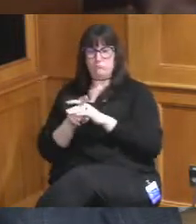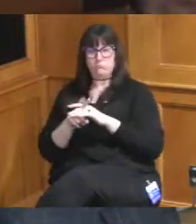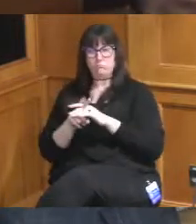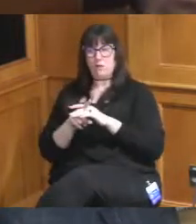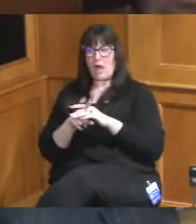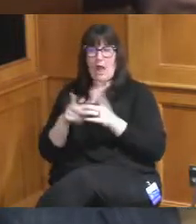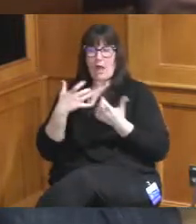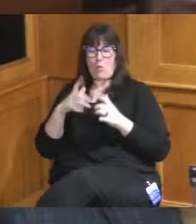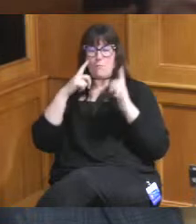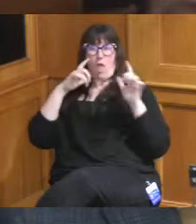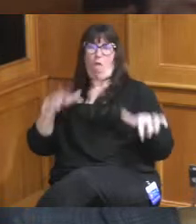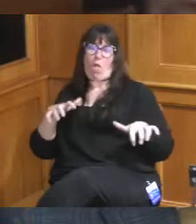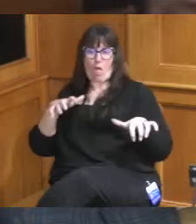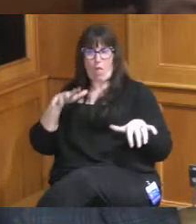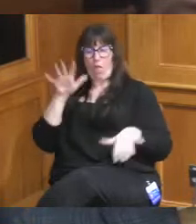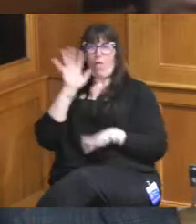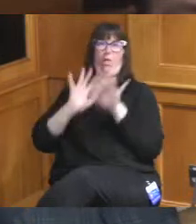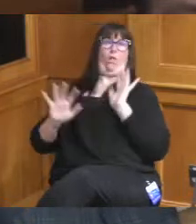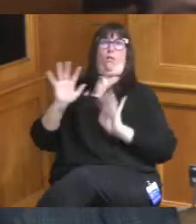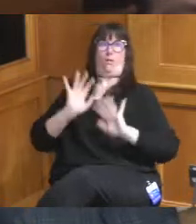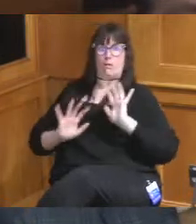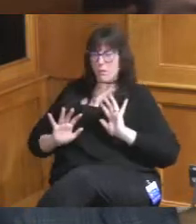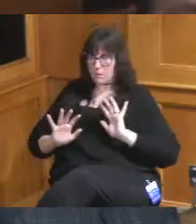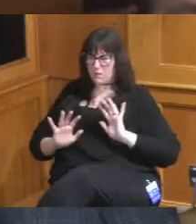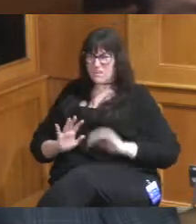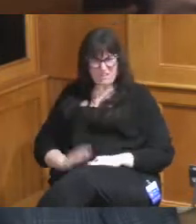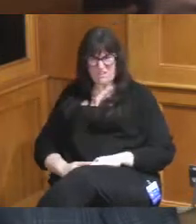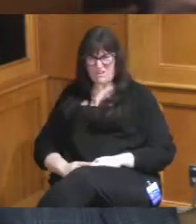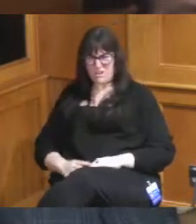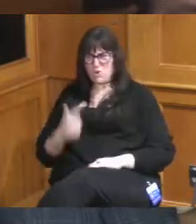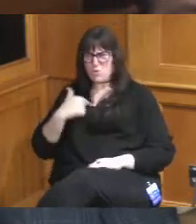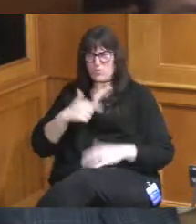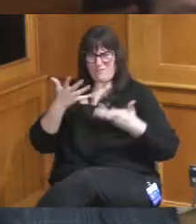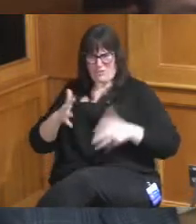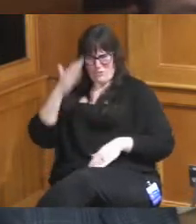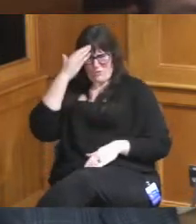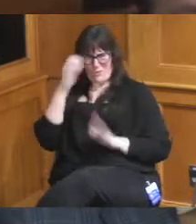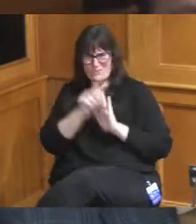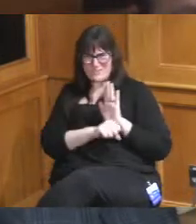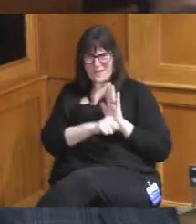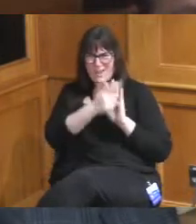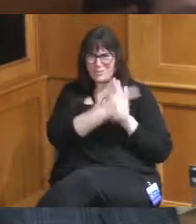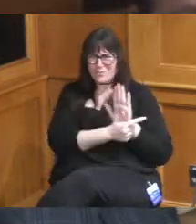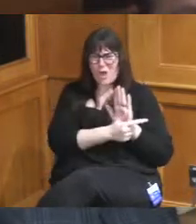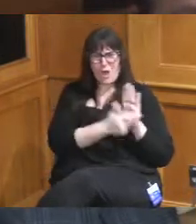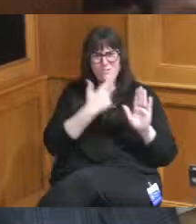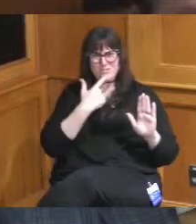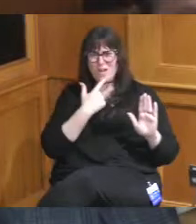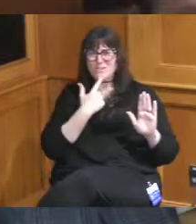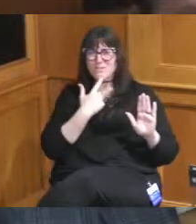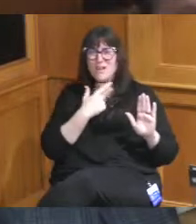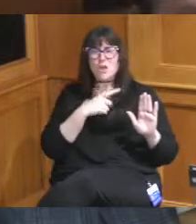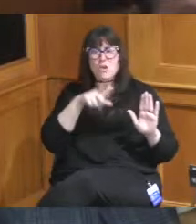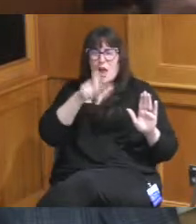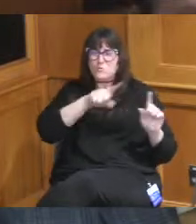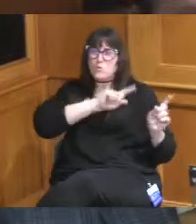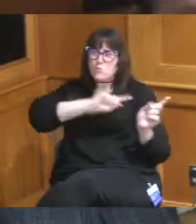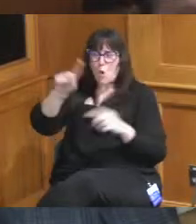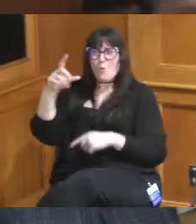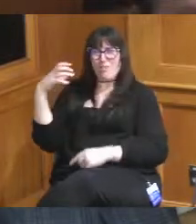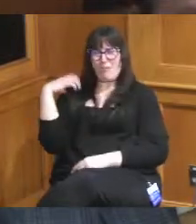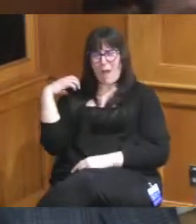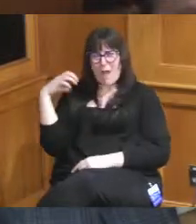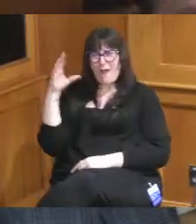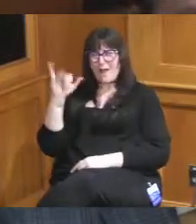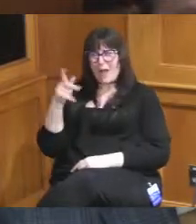don't want to come in here and say, okay, we know, yes, state law needs to do some other things, but you got to take that to the Capitol. I want to tell the citizens, we got